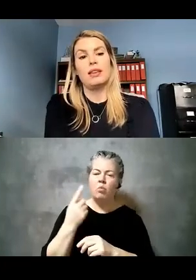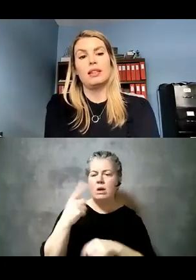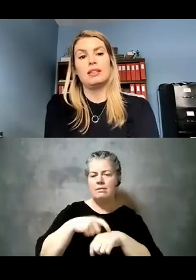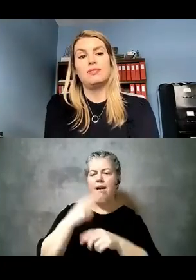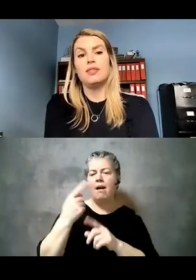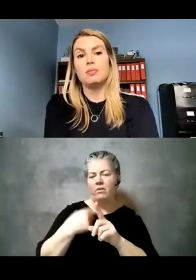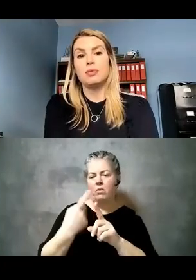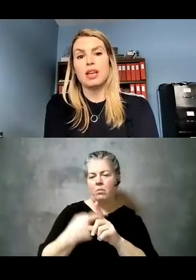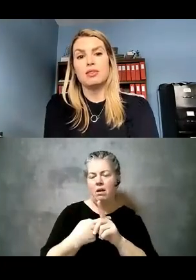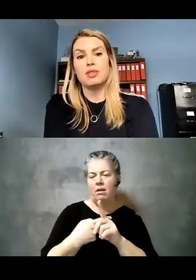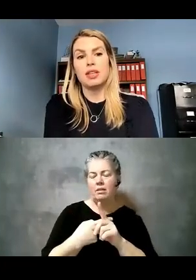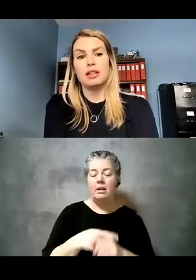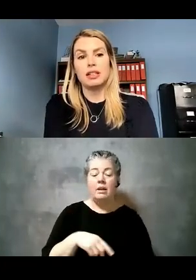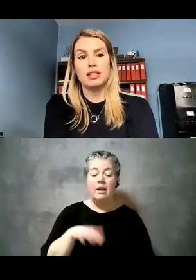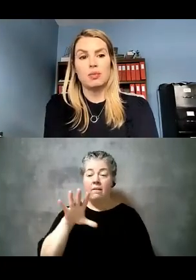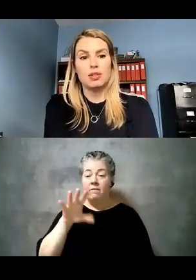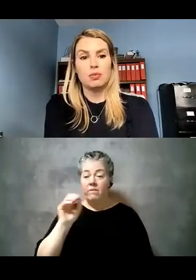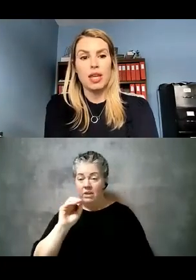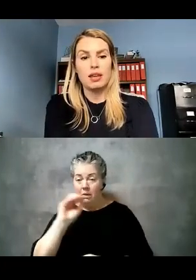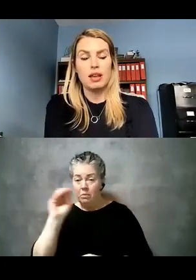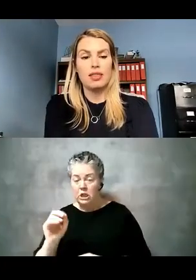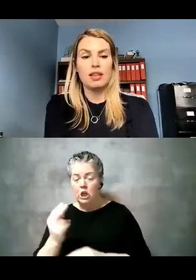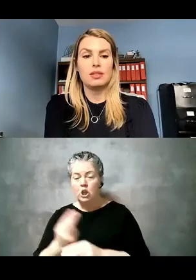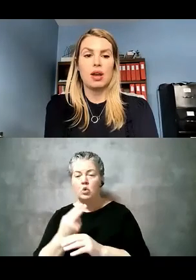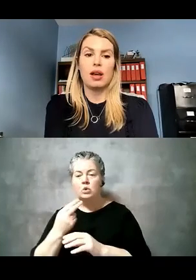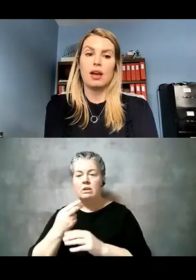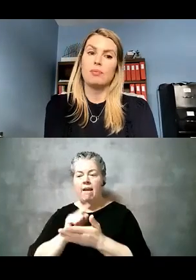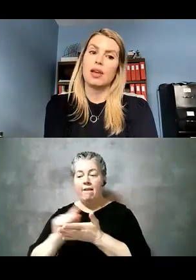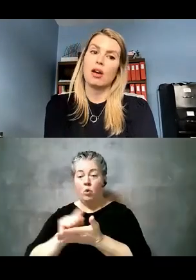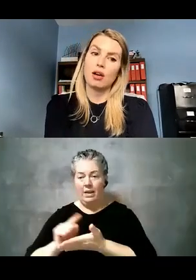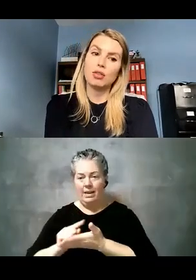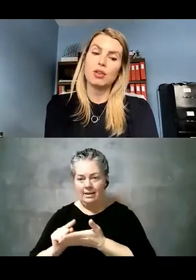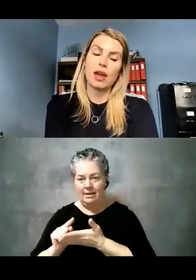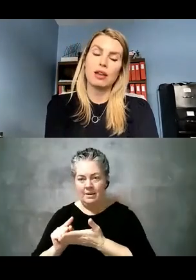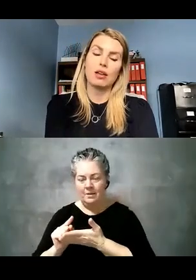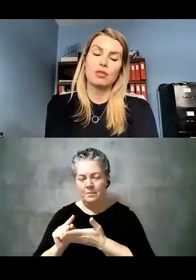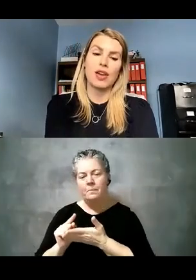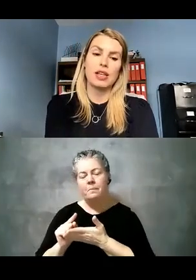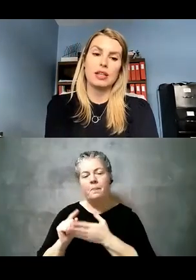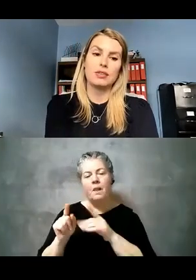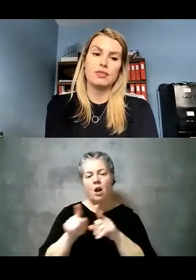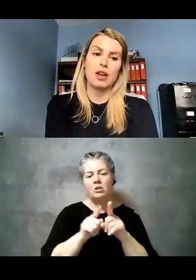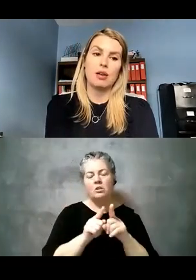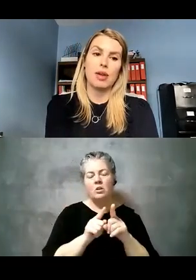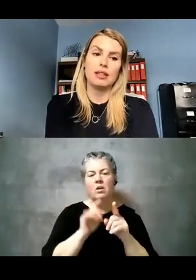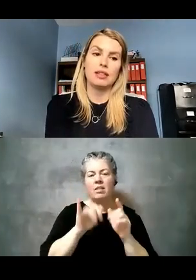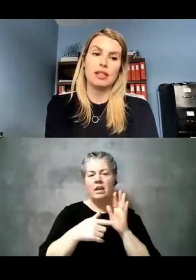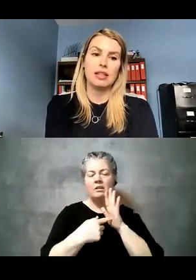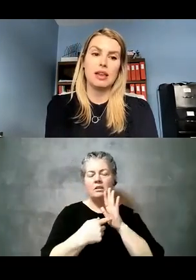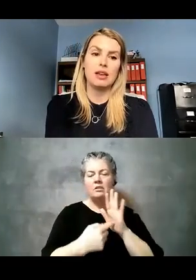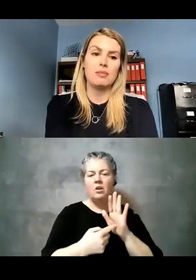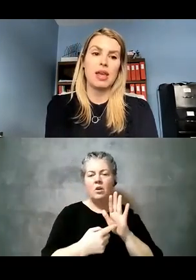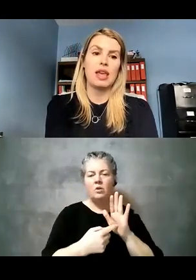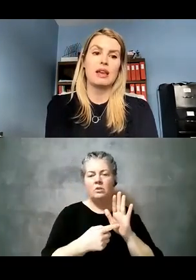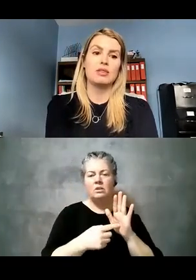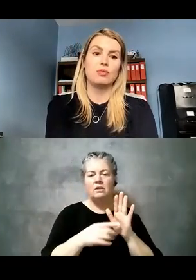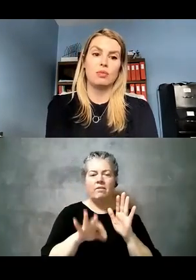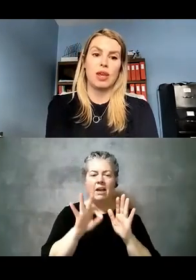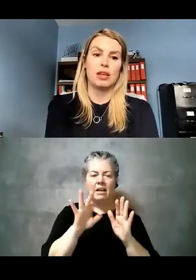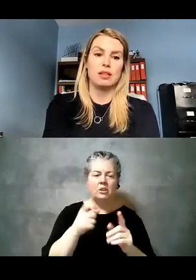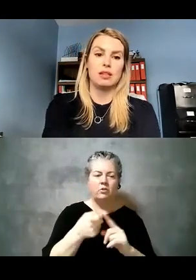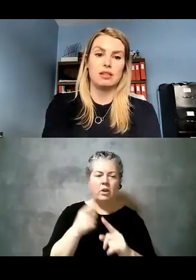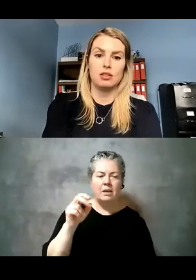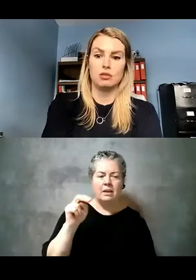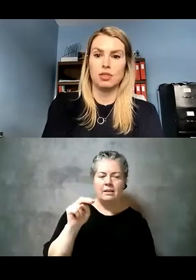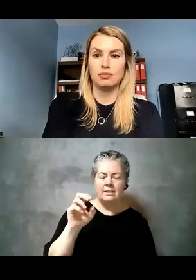with at least 50% using it at least once a week. And this also echoes findings from NCSM and the